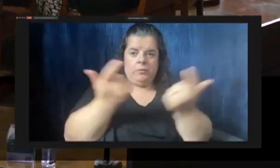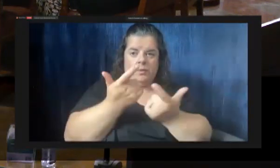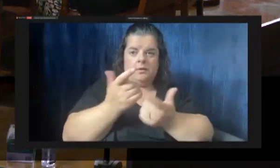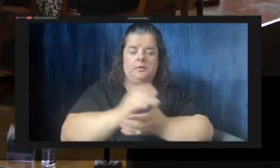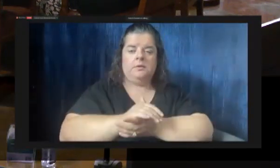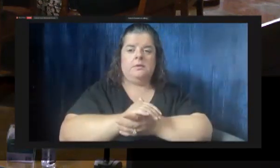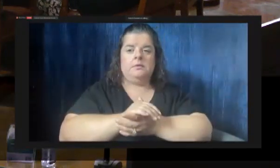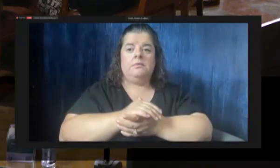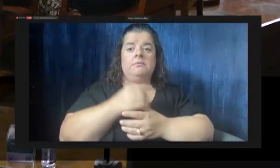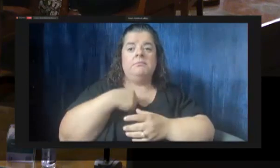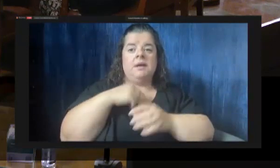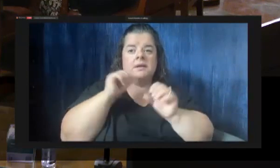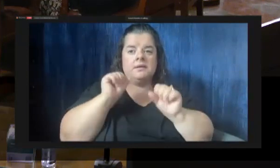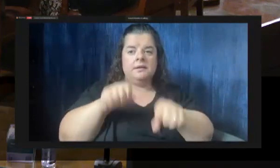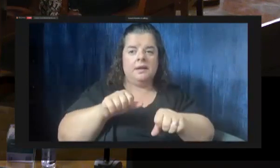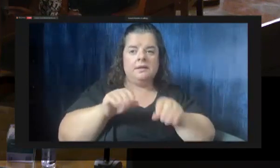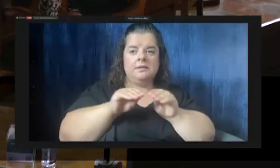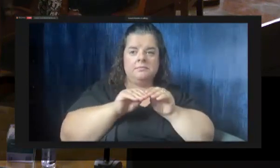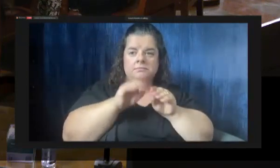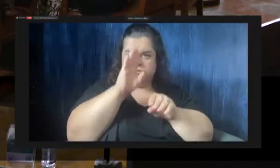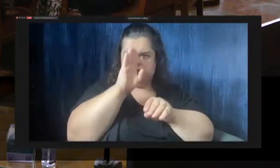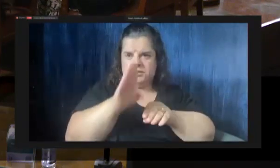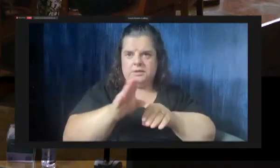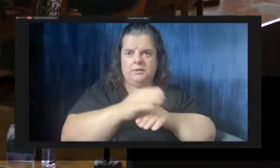can certainly get it to you directly.